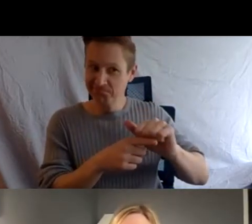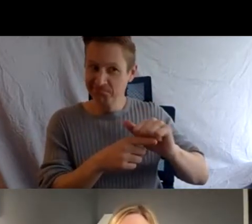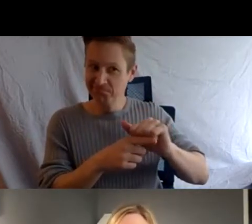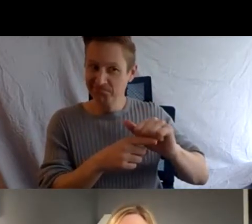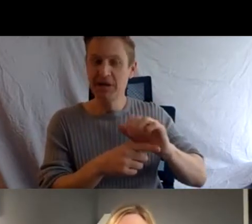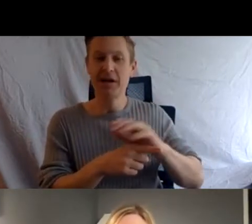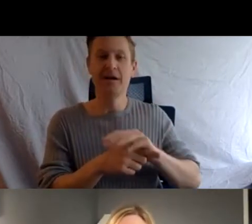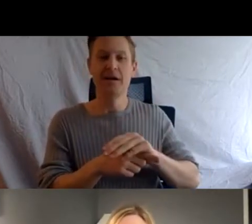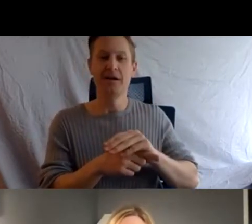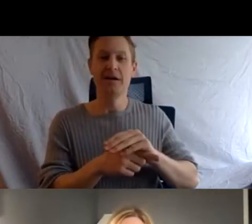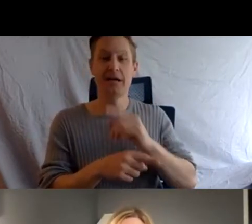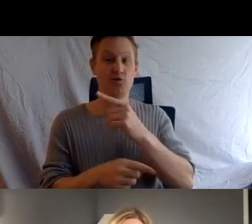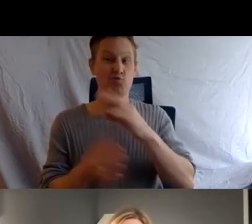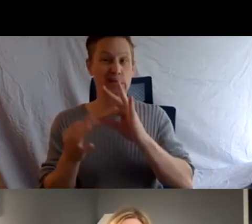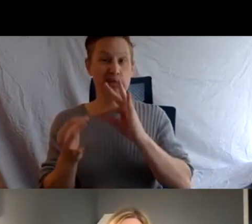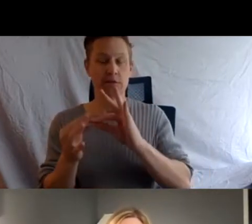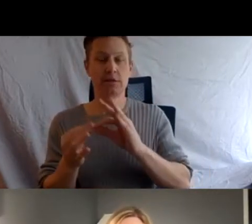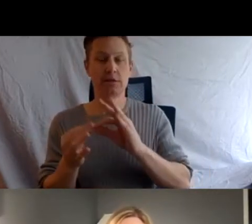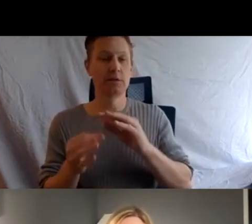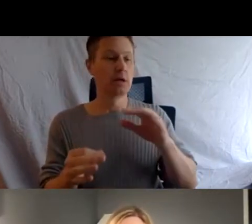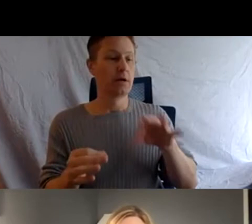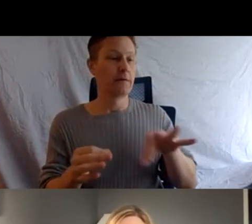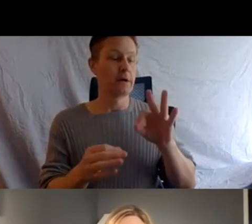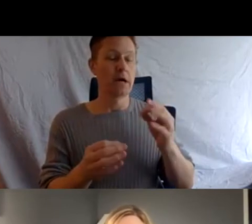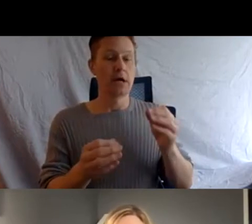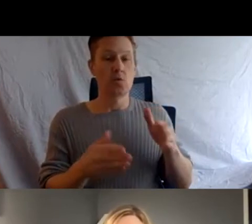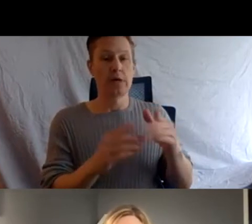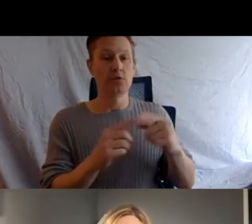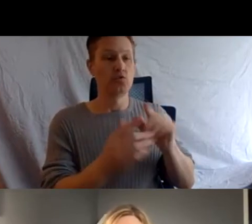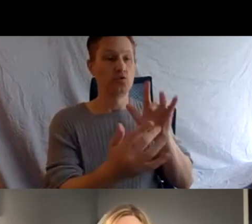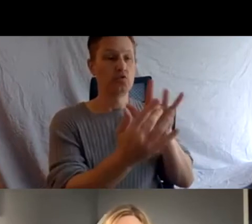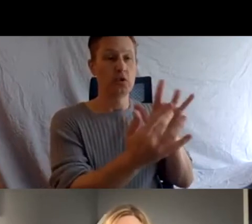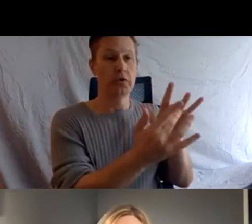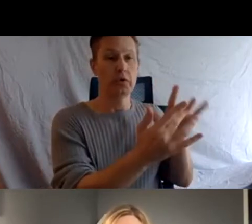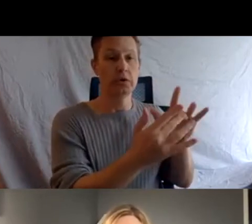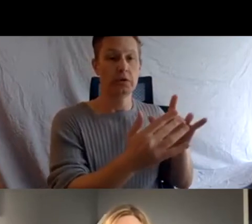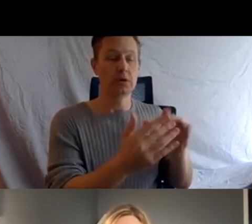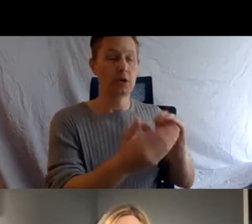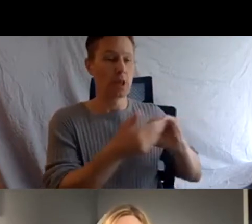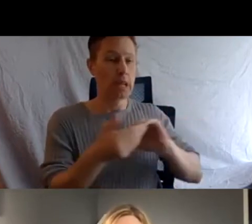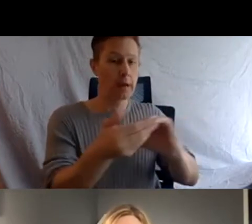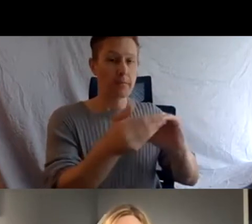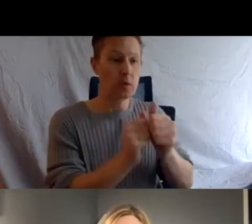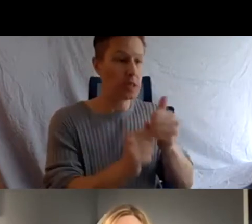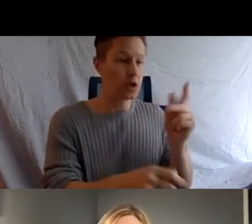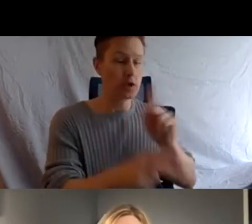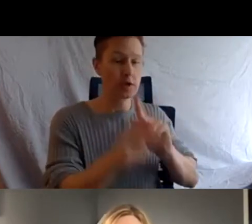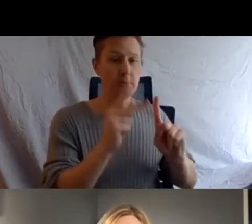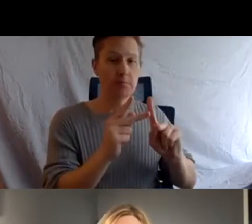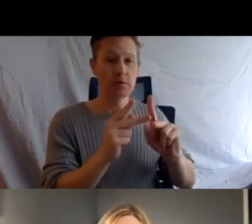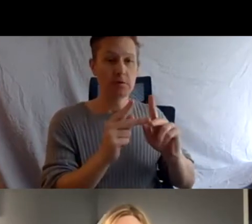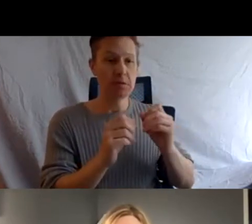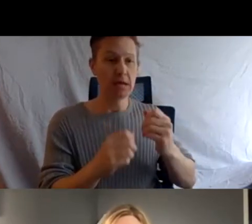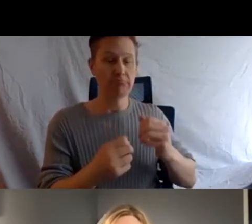you said, find ways to connect and do things, collaborate with other people, and just put yourself out there. Start